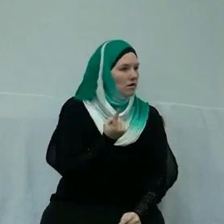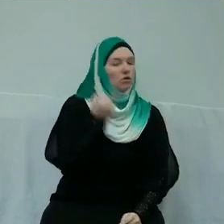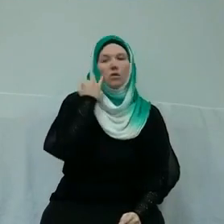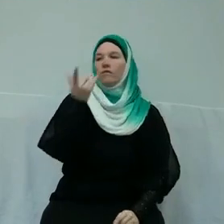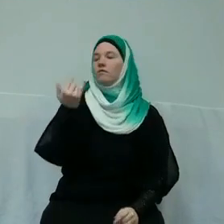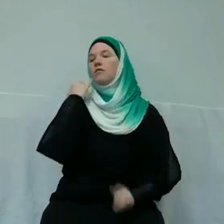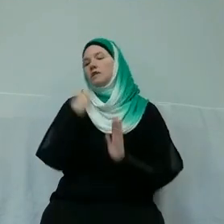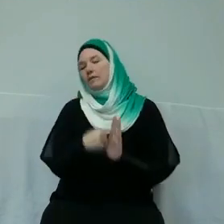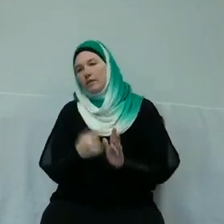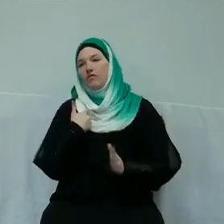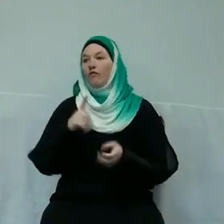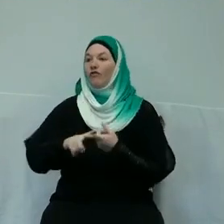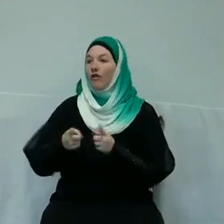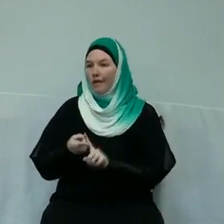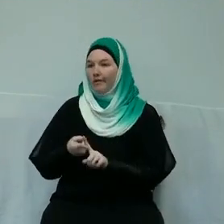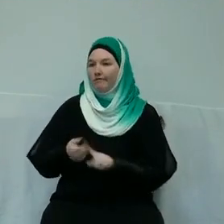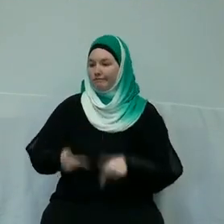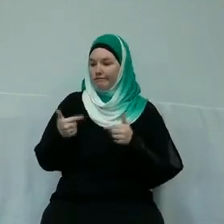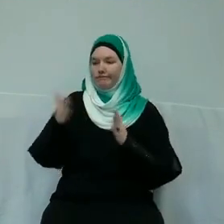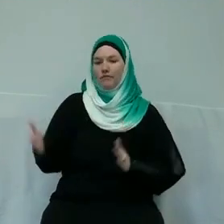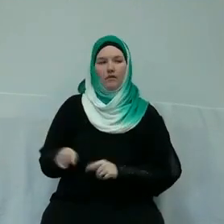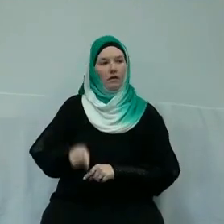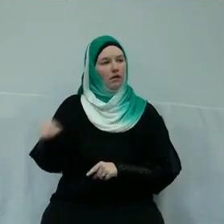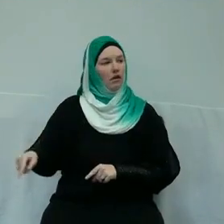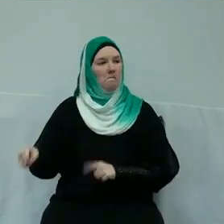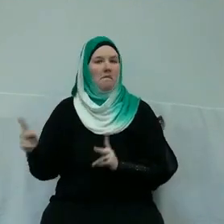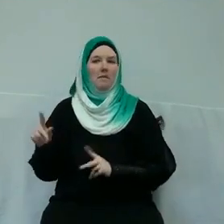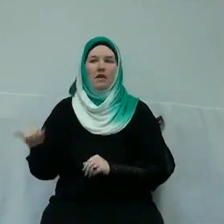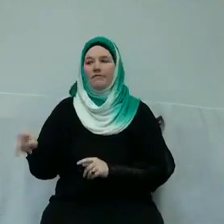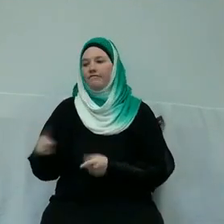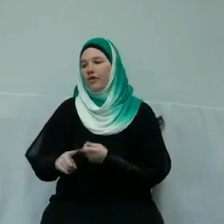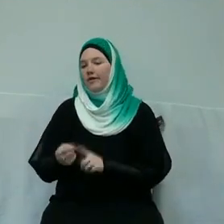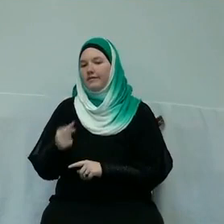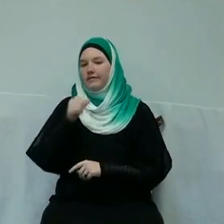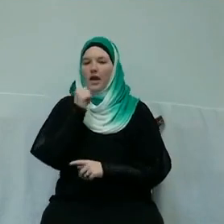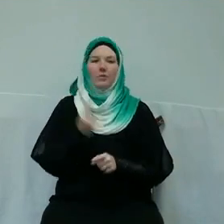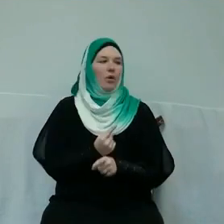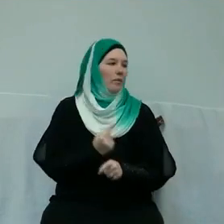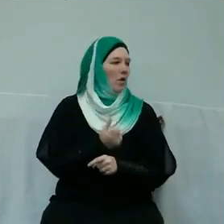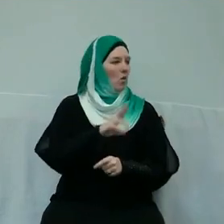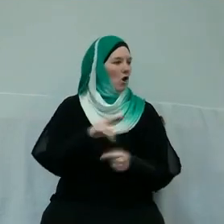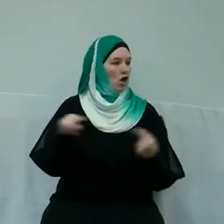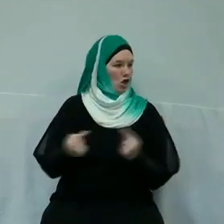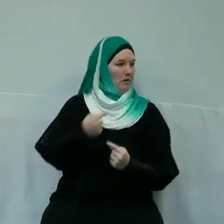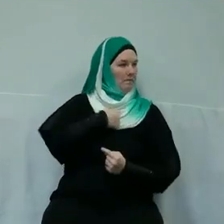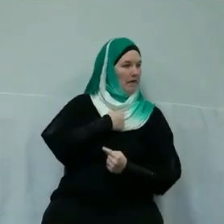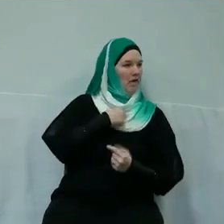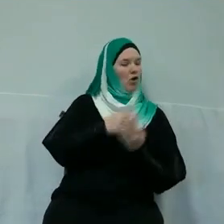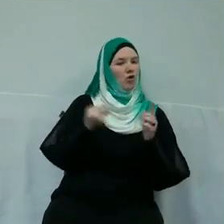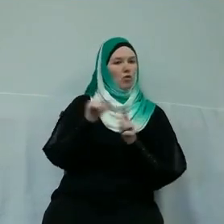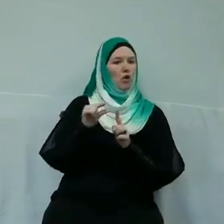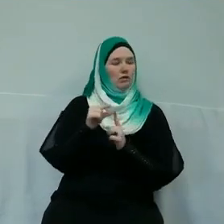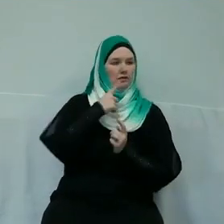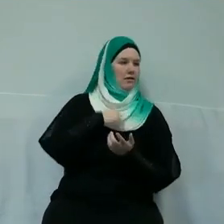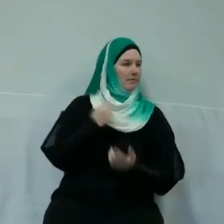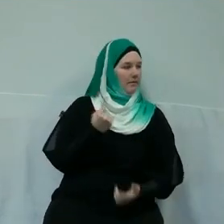a neighbor and the neighbor is inappropriate, or he is hurting you by what he says or